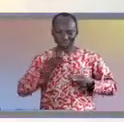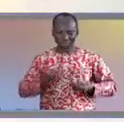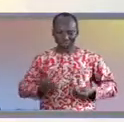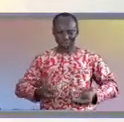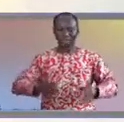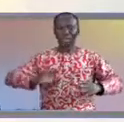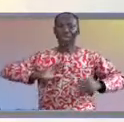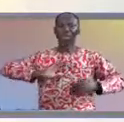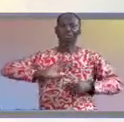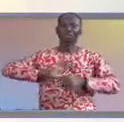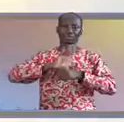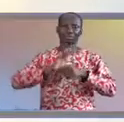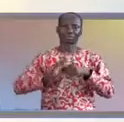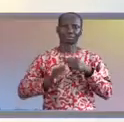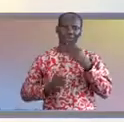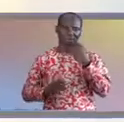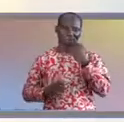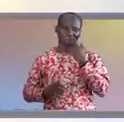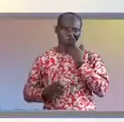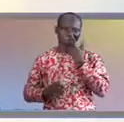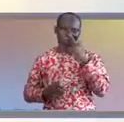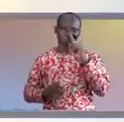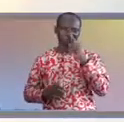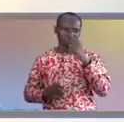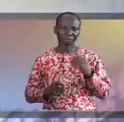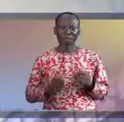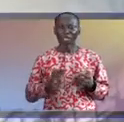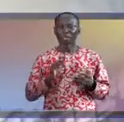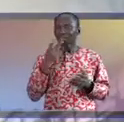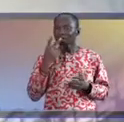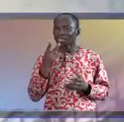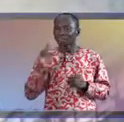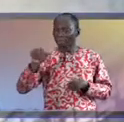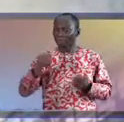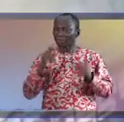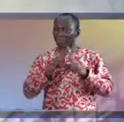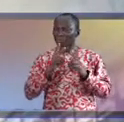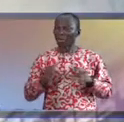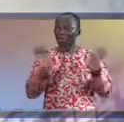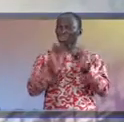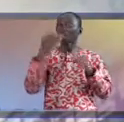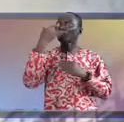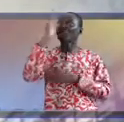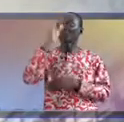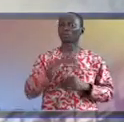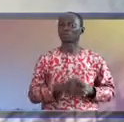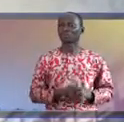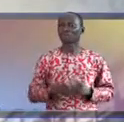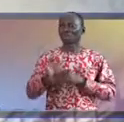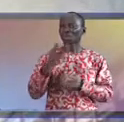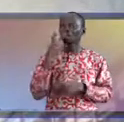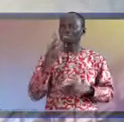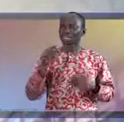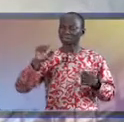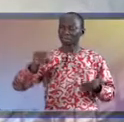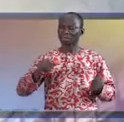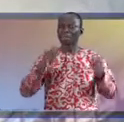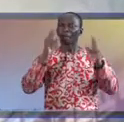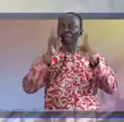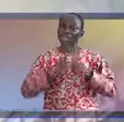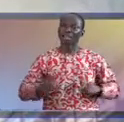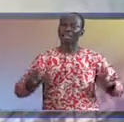aha ne se na je se subo ya de a onyankopon ehu hia wo nanim e ya de a esumbo wo nanim